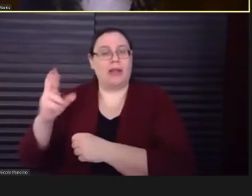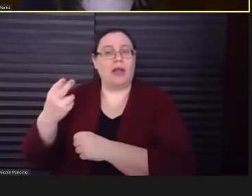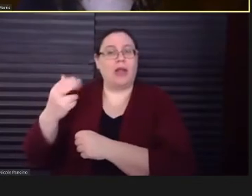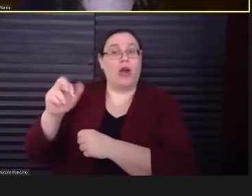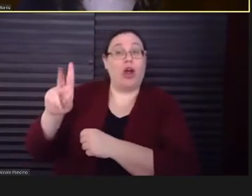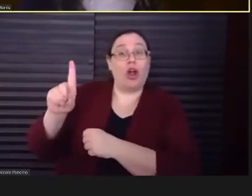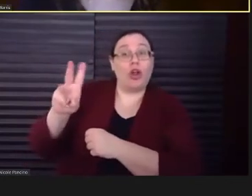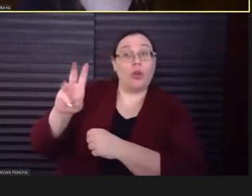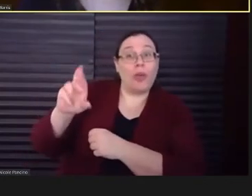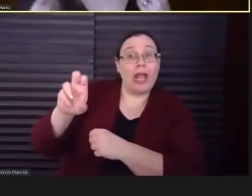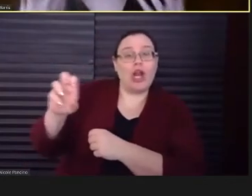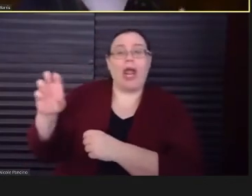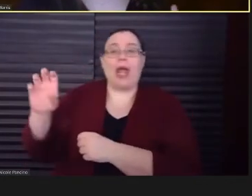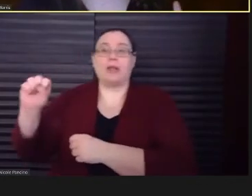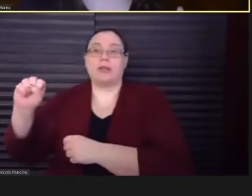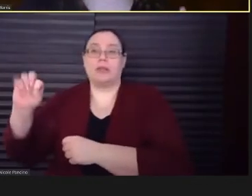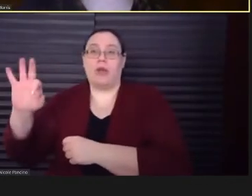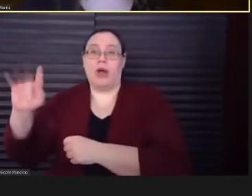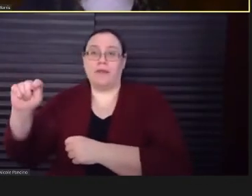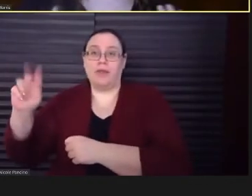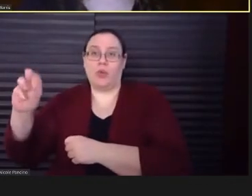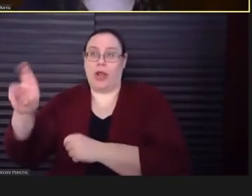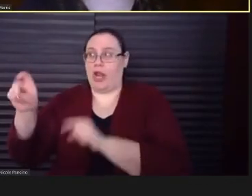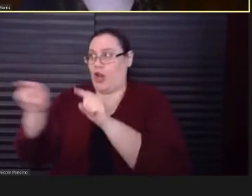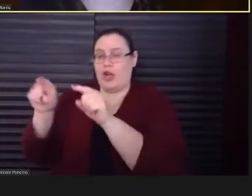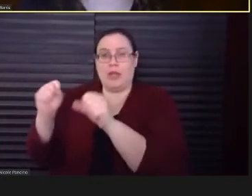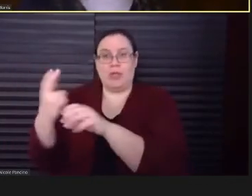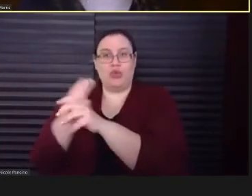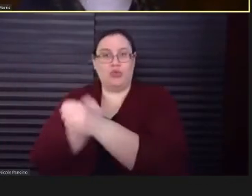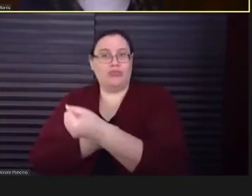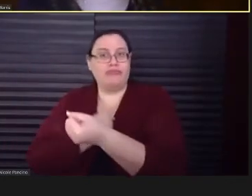software could actually be used to support